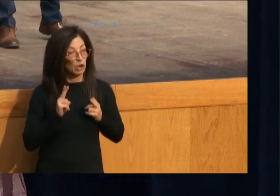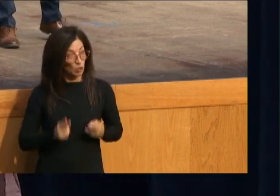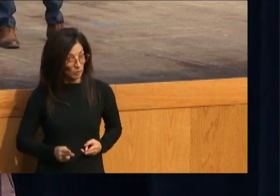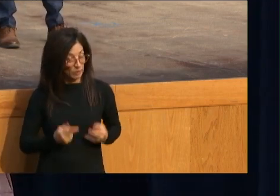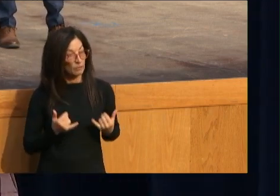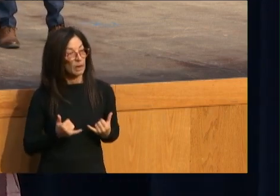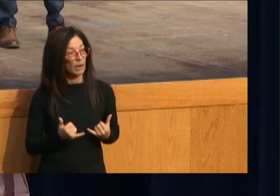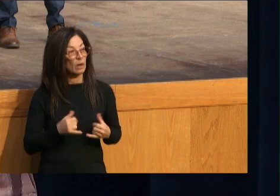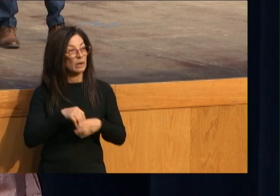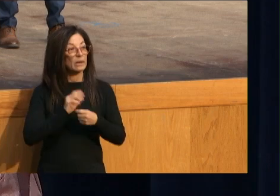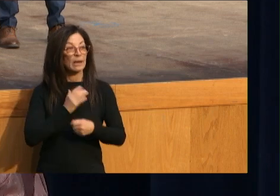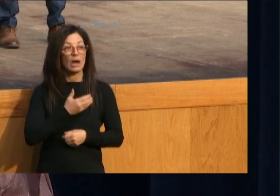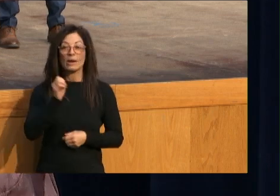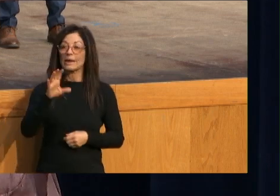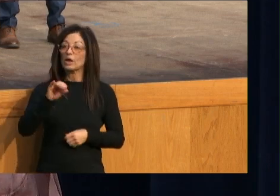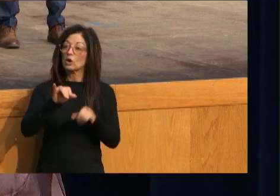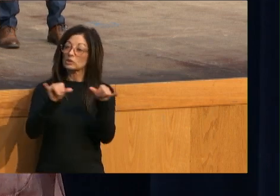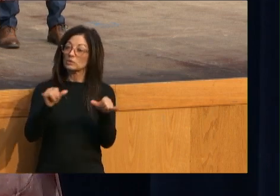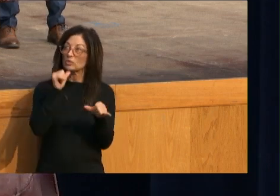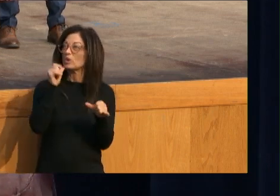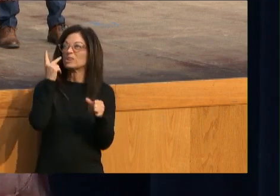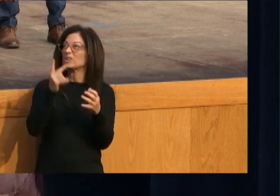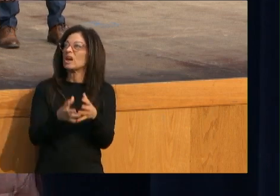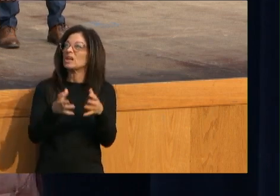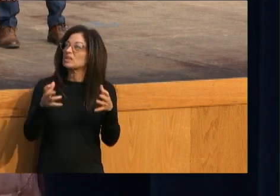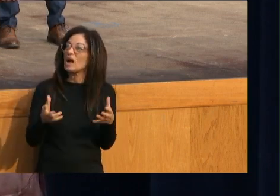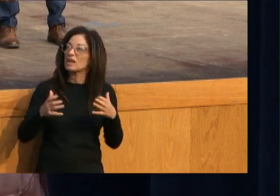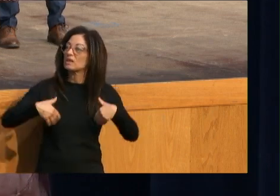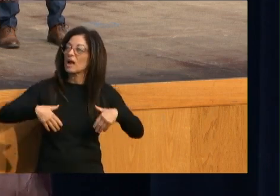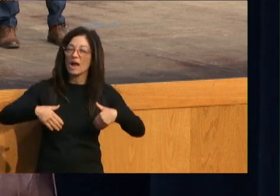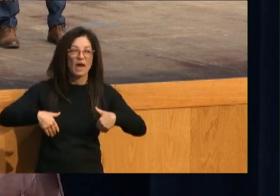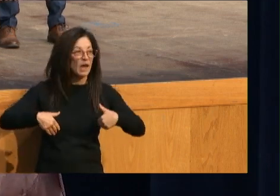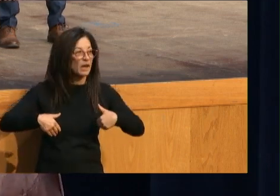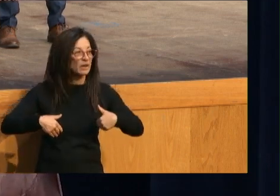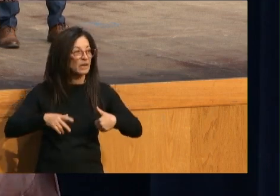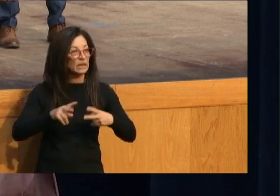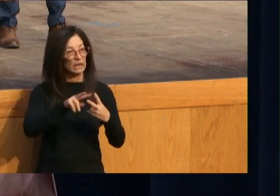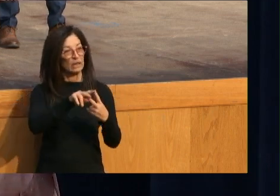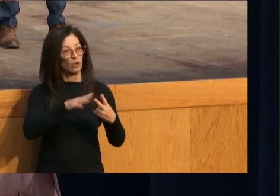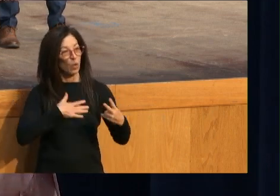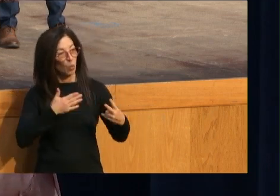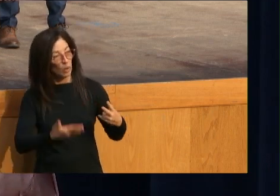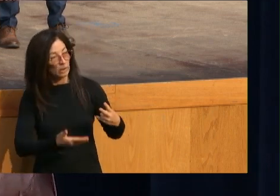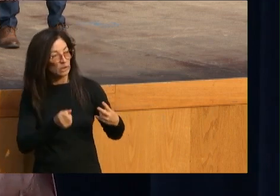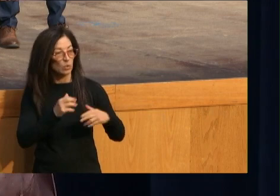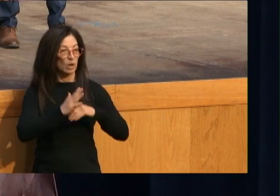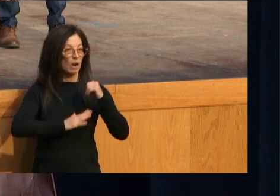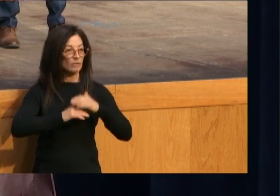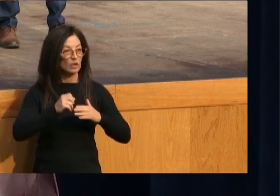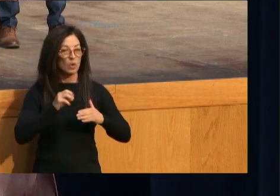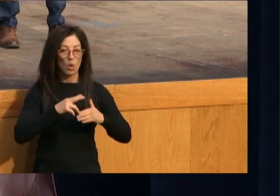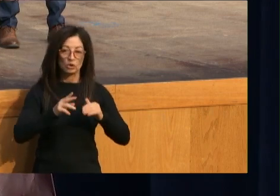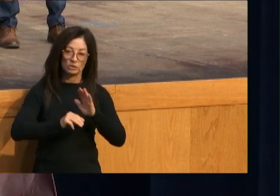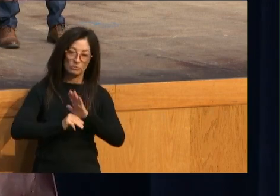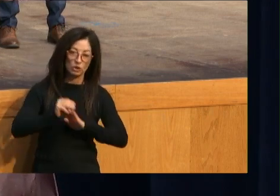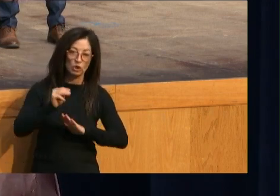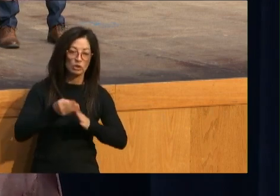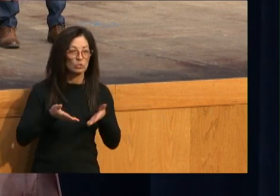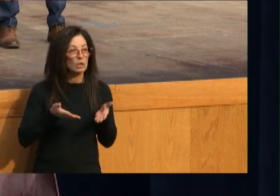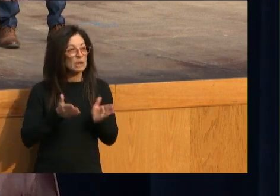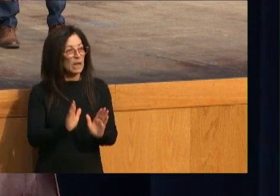In our ecosystem, we don't see a ton yet of either willingness or comfortability or just maturity to